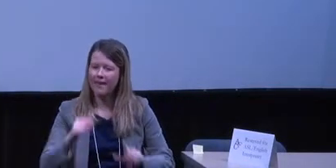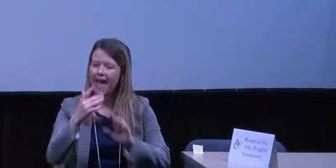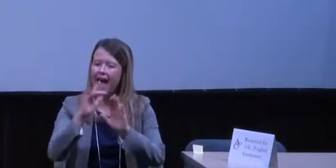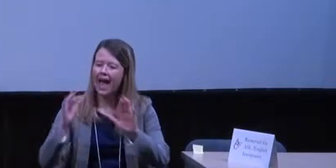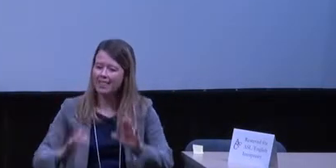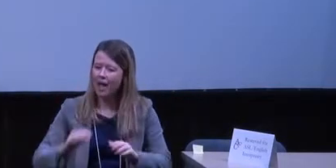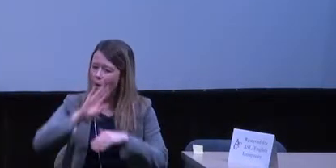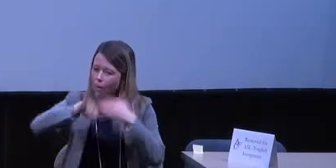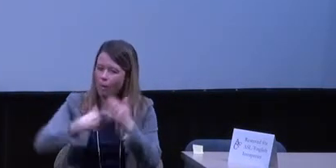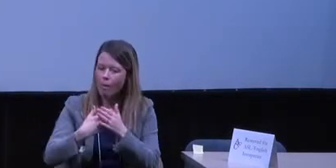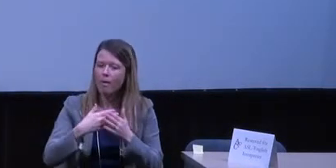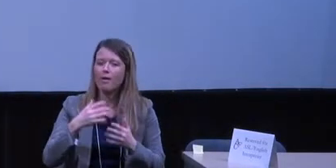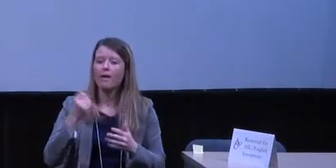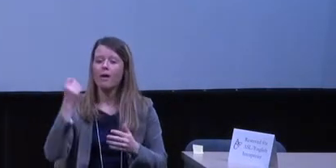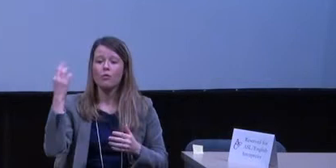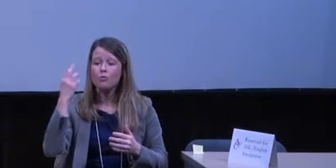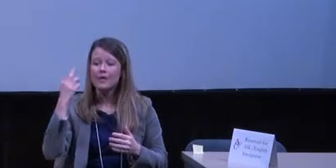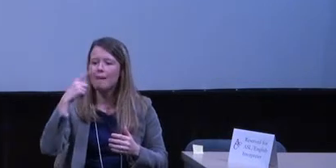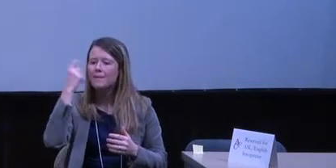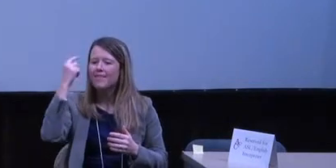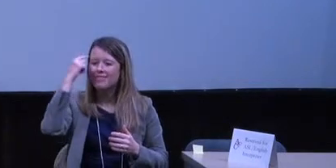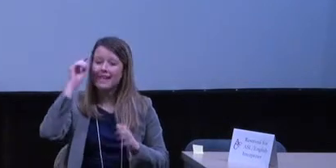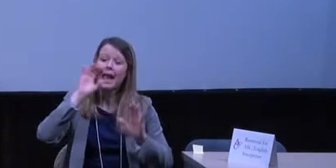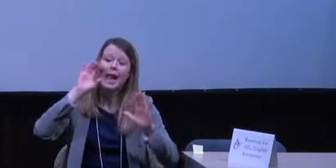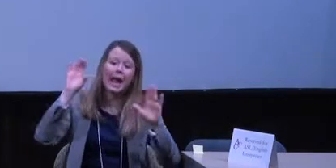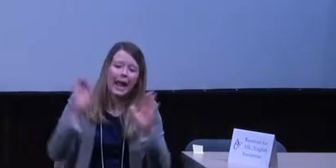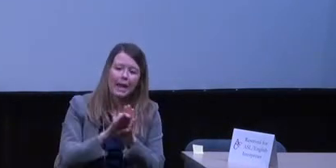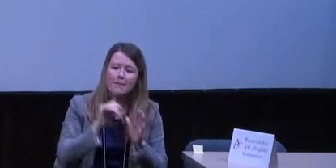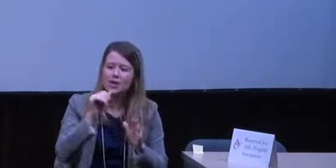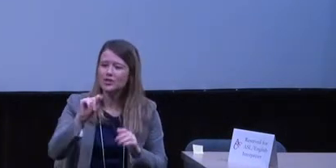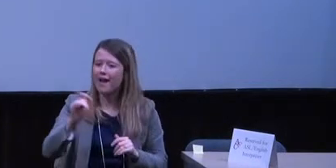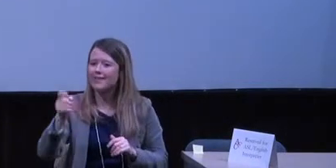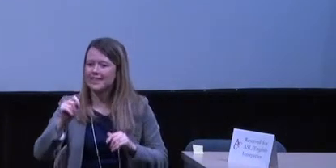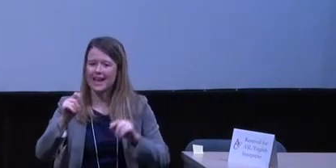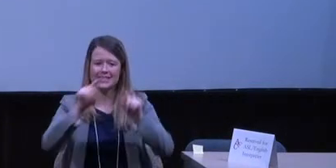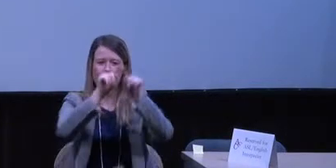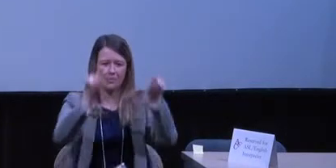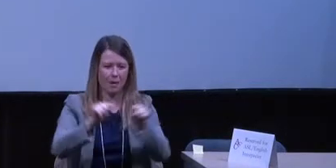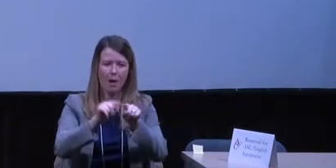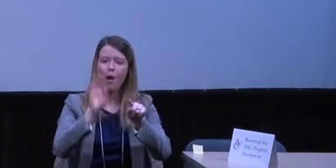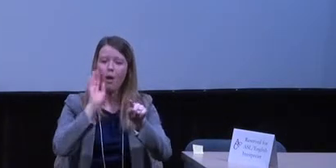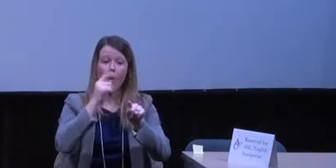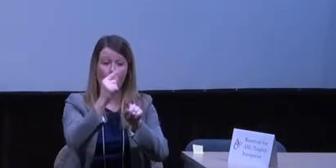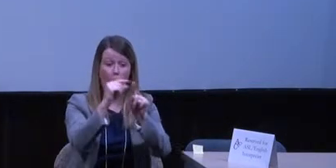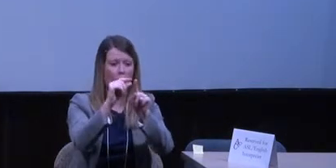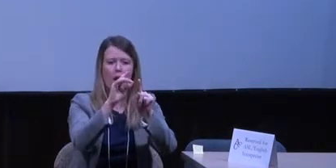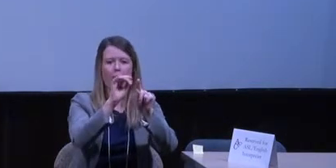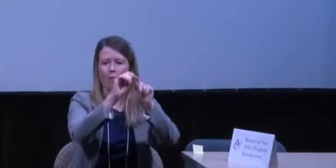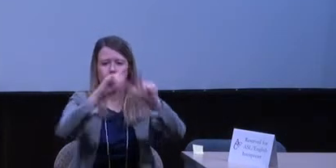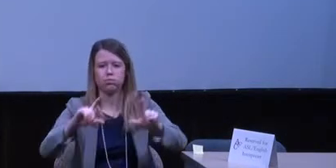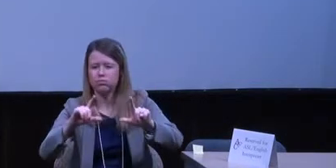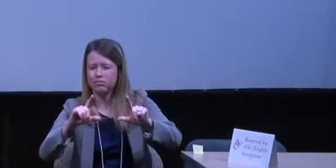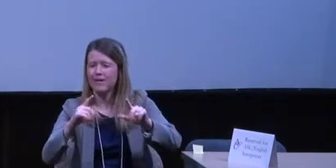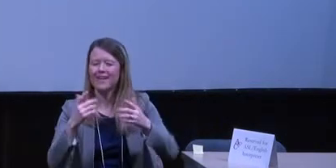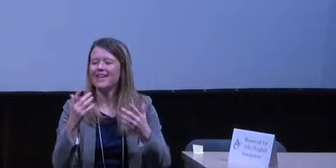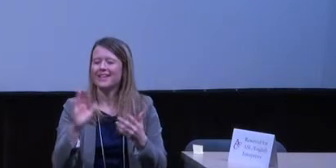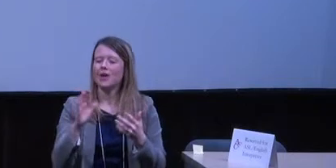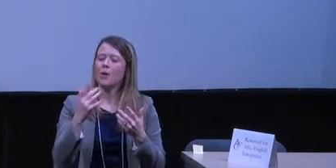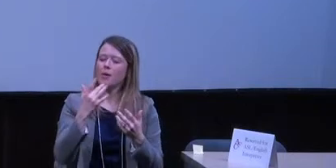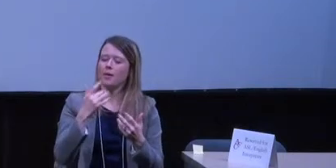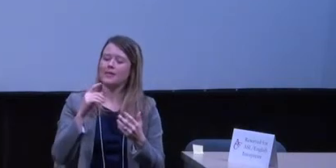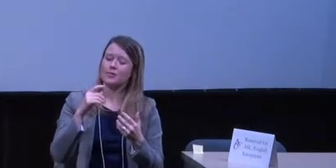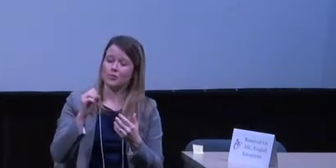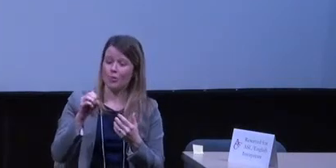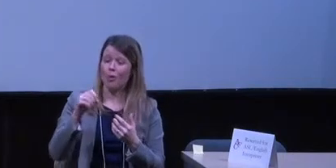that it's an image instead of text. So essentially, just like the word art, you now have an